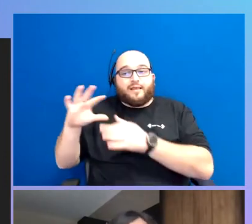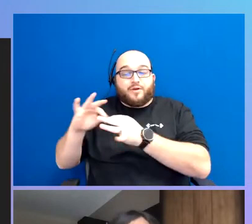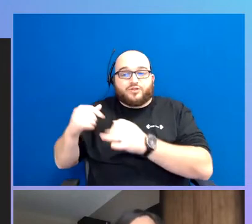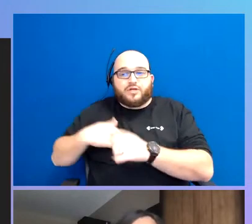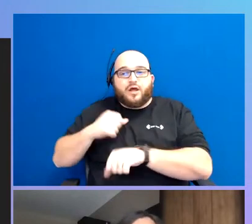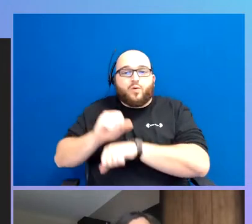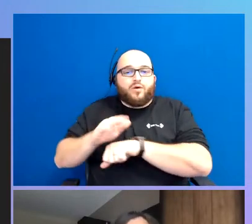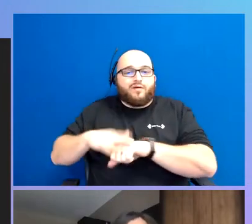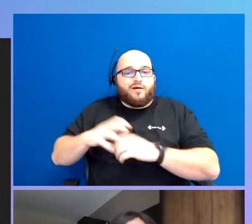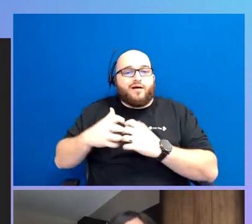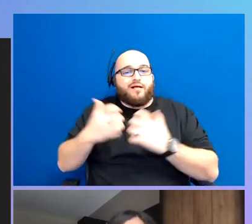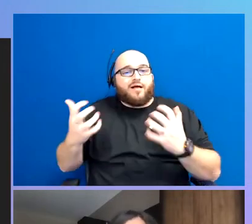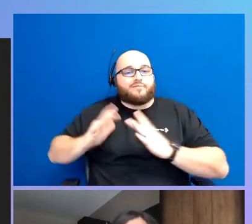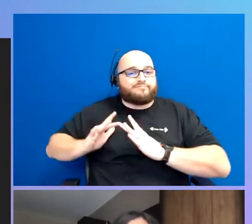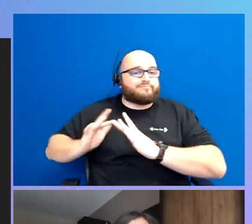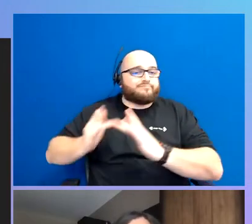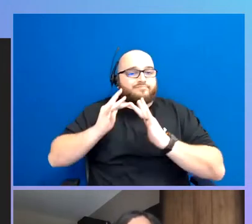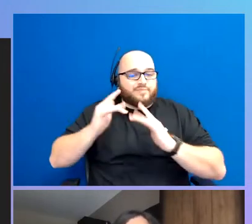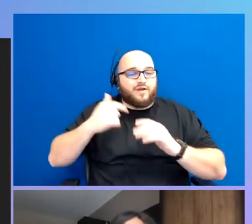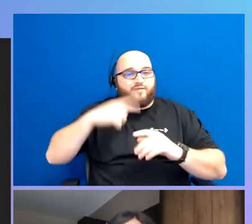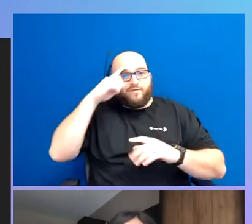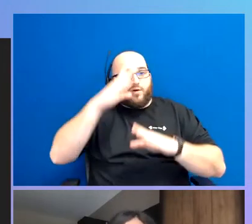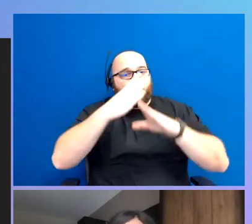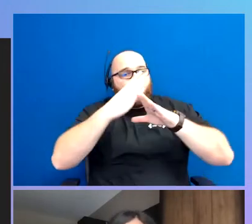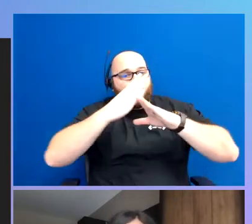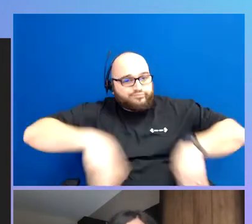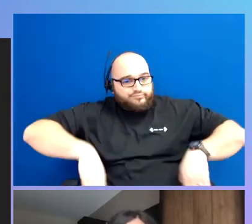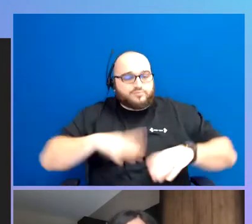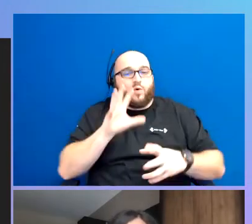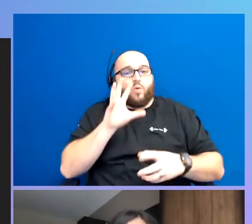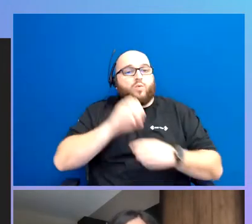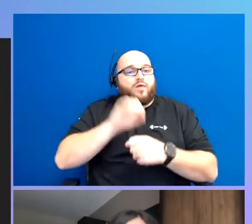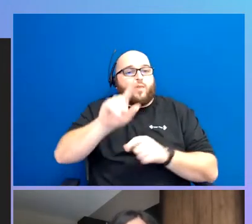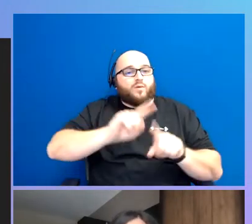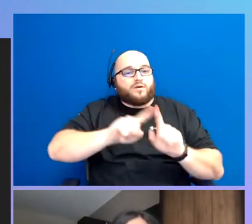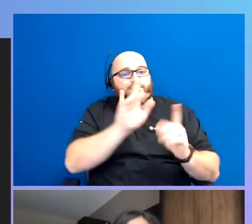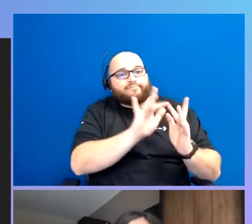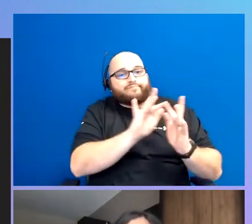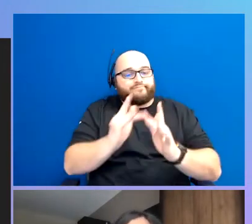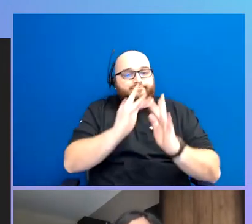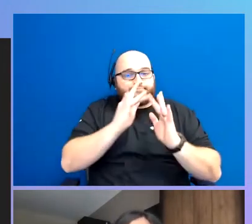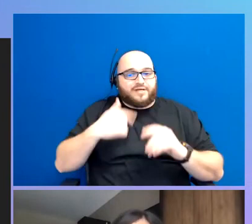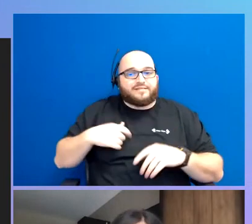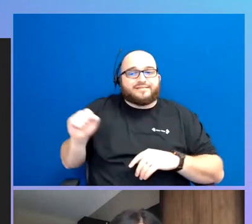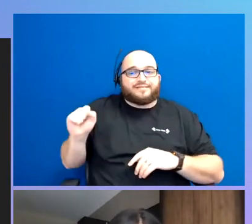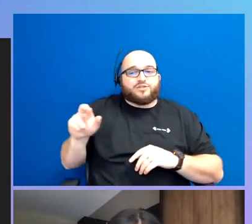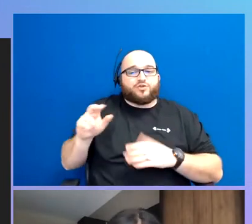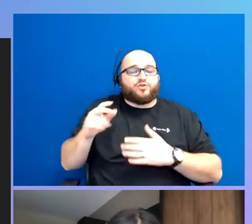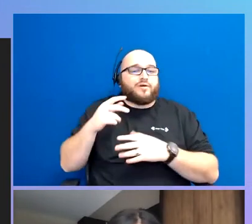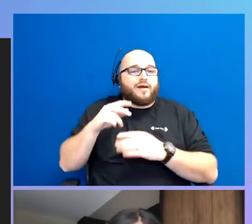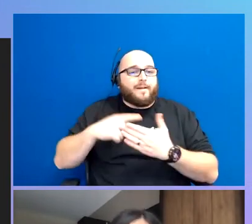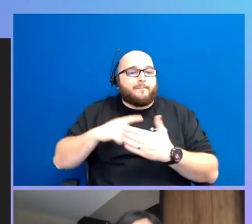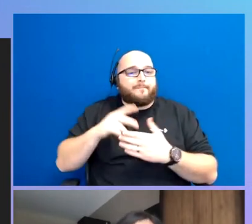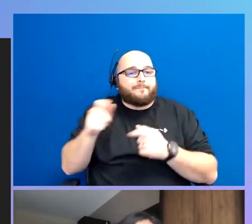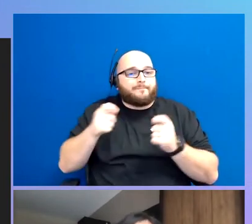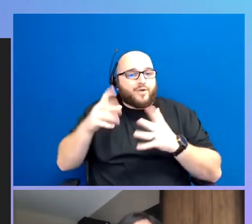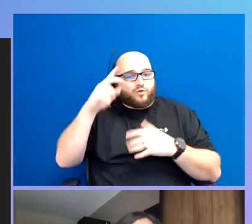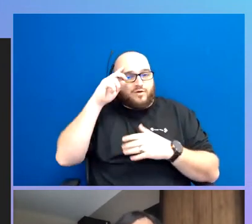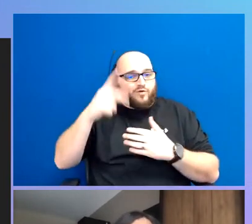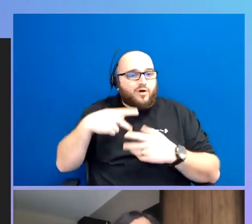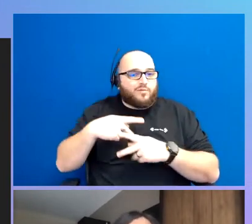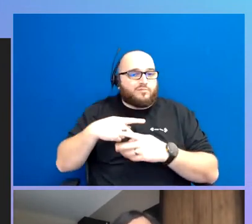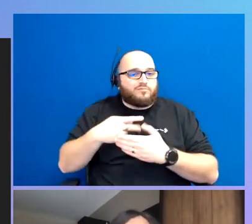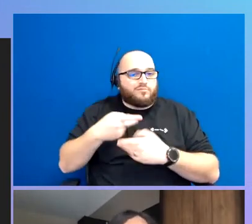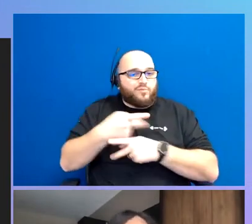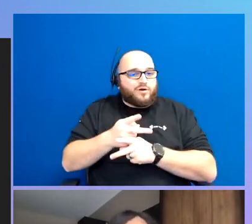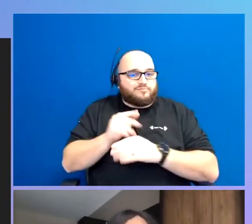digital experiences and how we can remove barriers within those as the senior manager for product accessibility. I'm